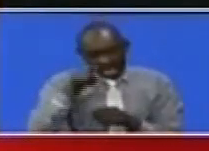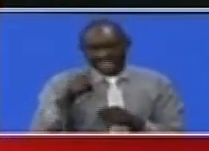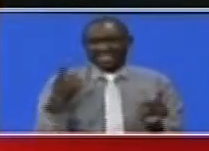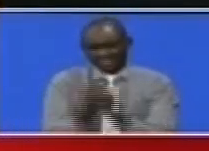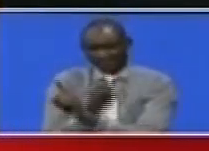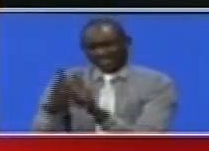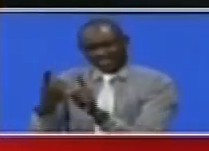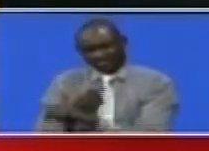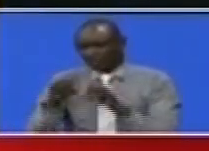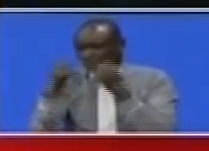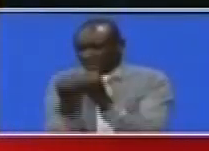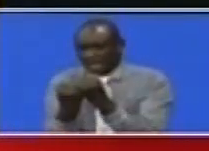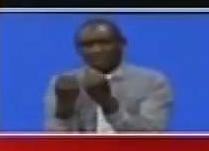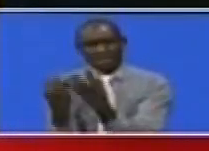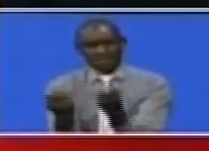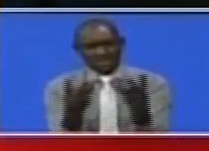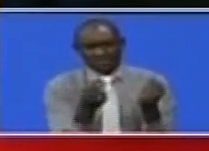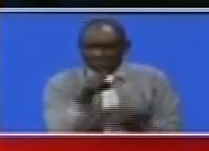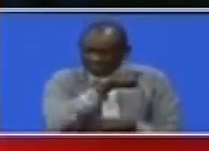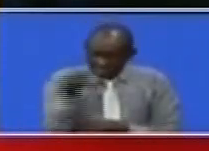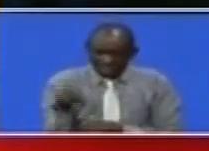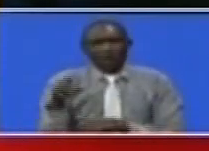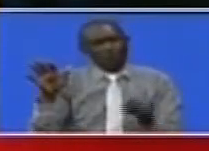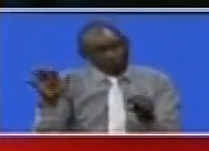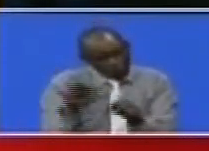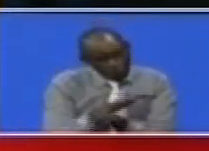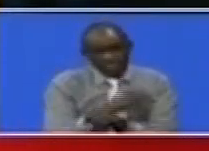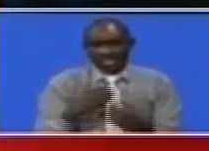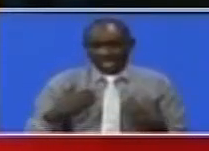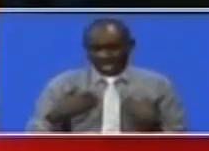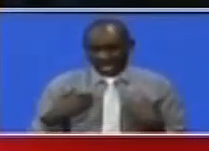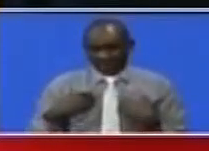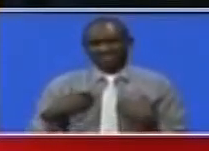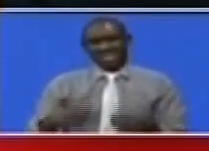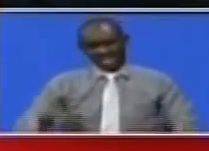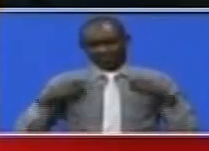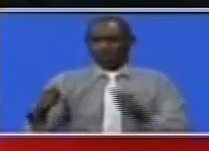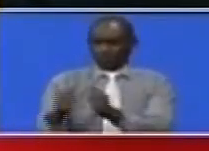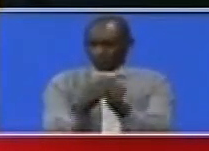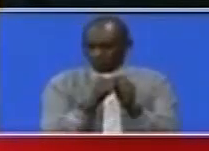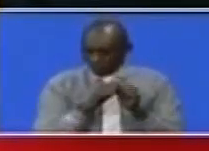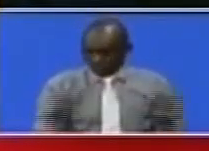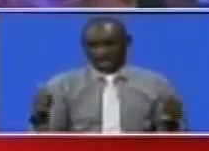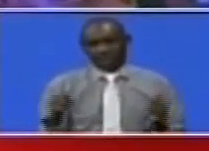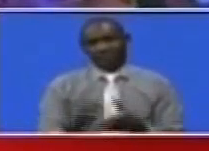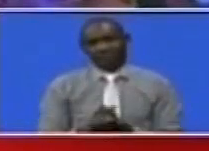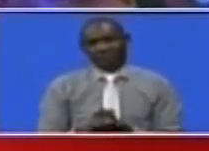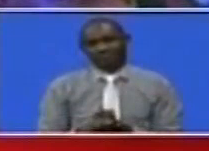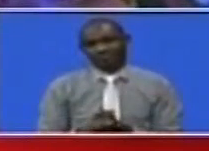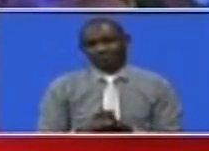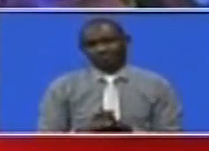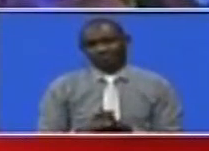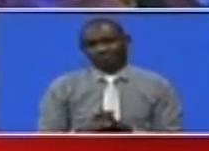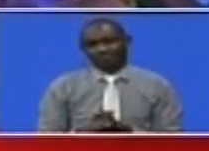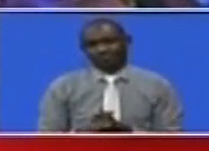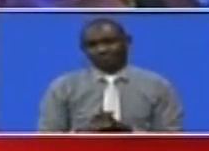multi-ethnic society which is truly harmonious, just, and inclusive.